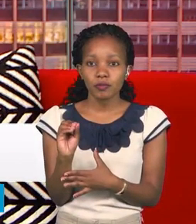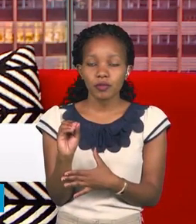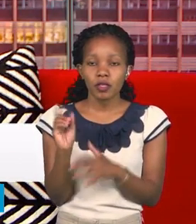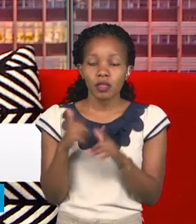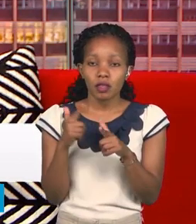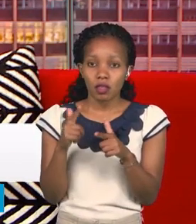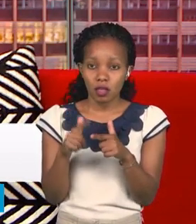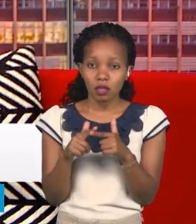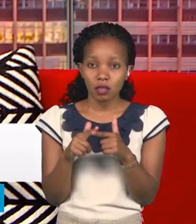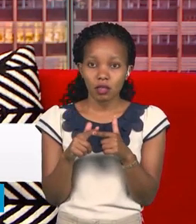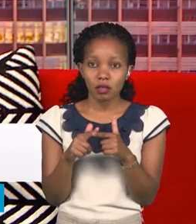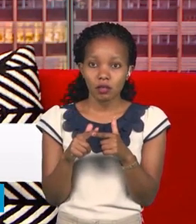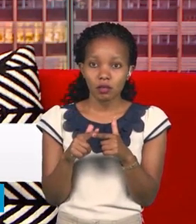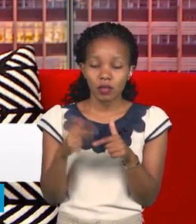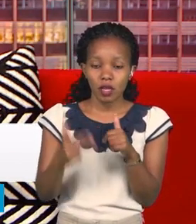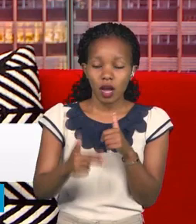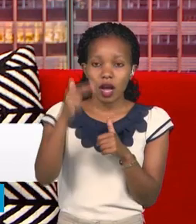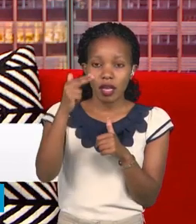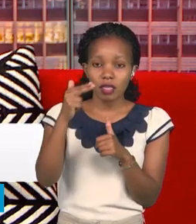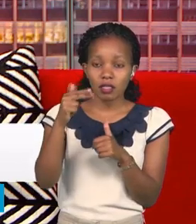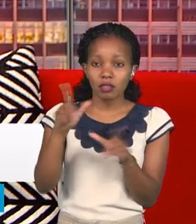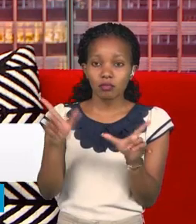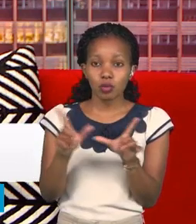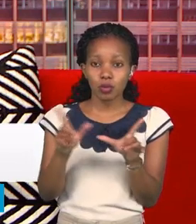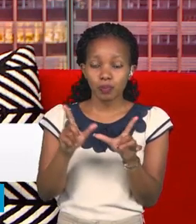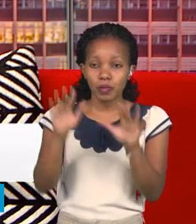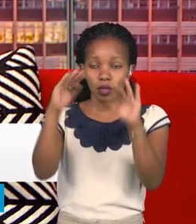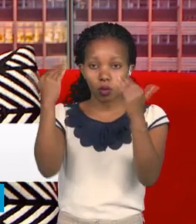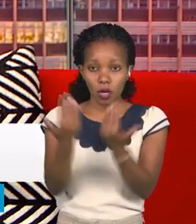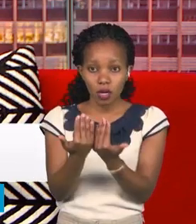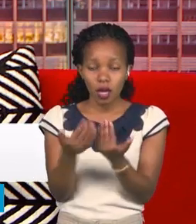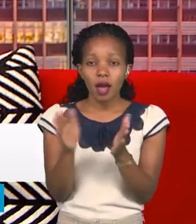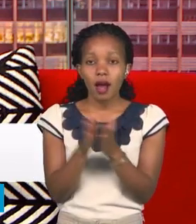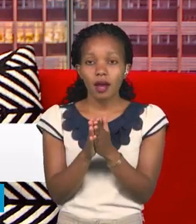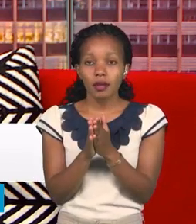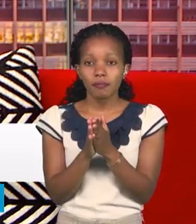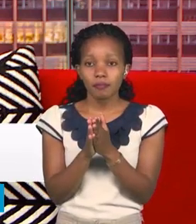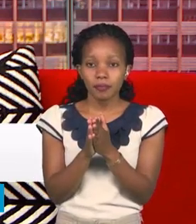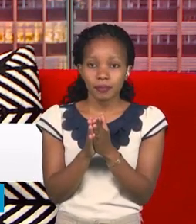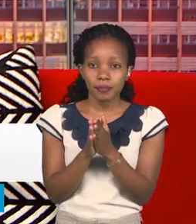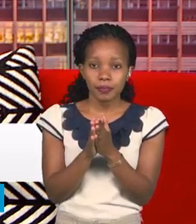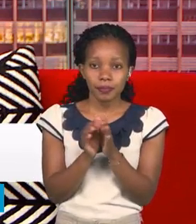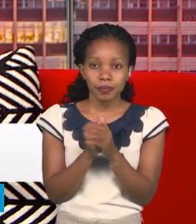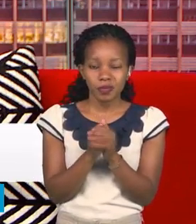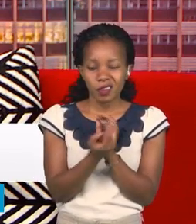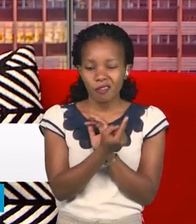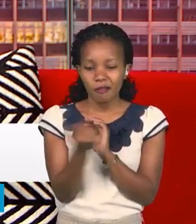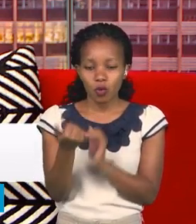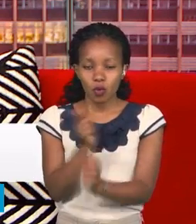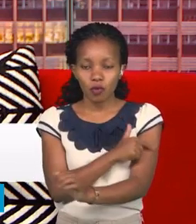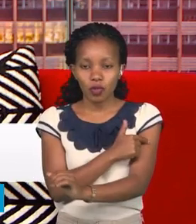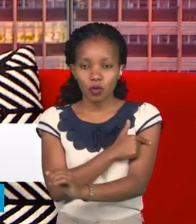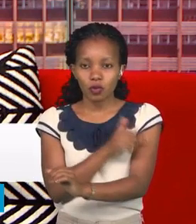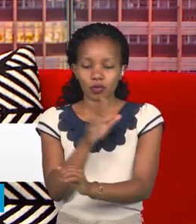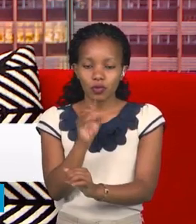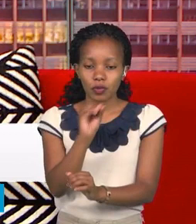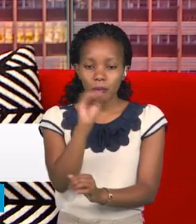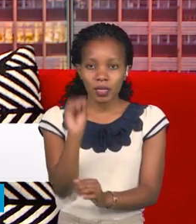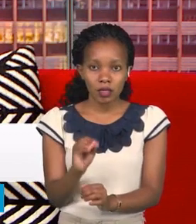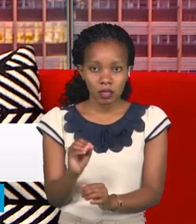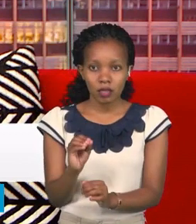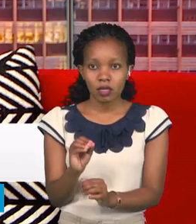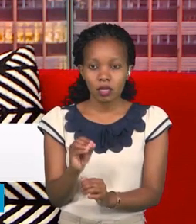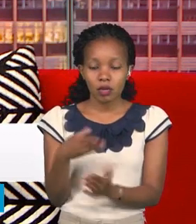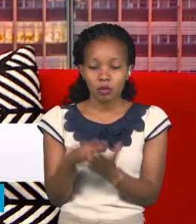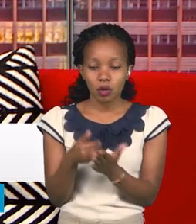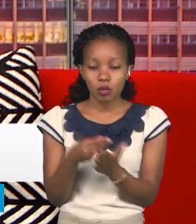accredited. Okay. Right? JCI is the highest accreditation in the world. Wow. Right? Okay. And then a few of the hospitals, the 50% of the revenue